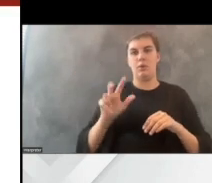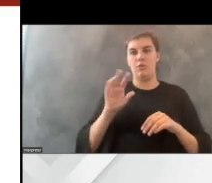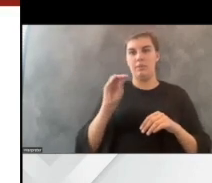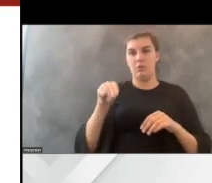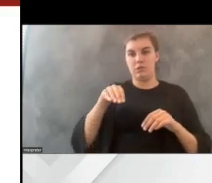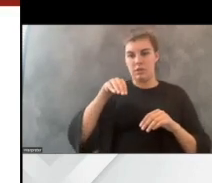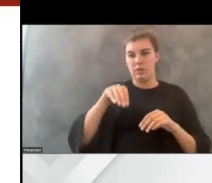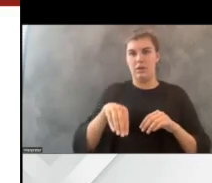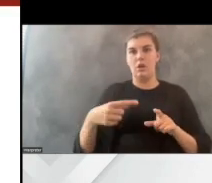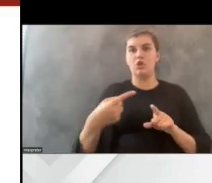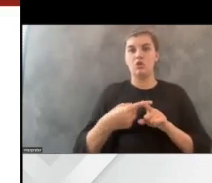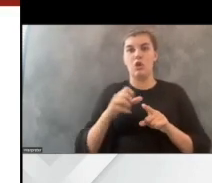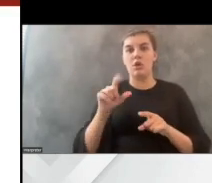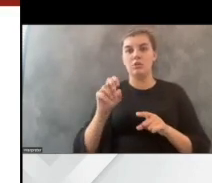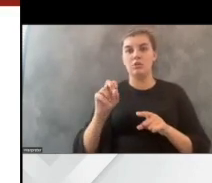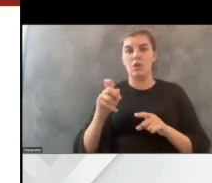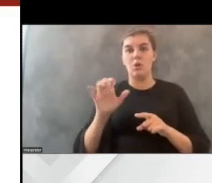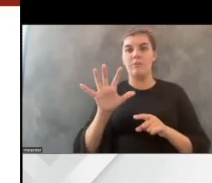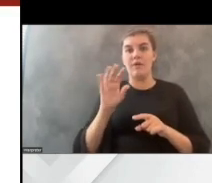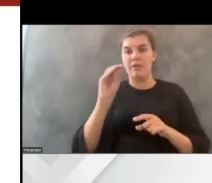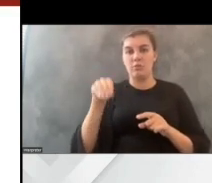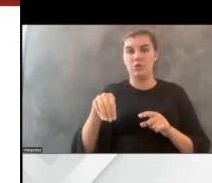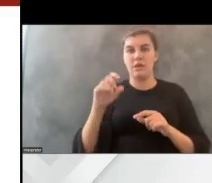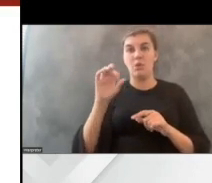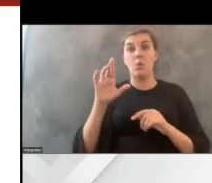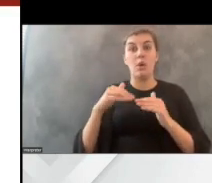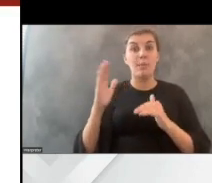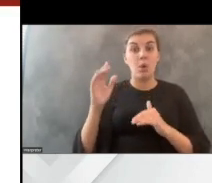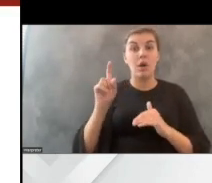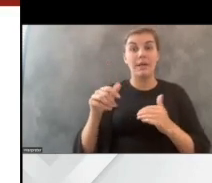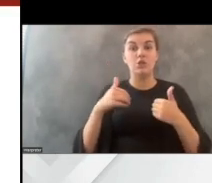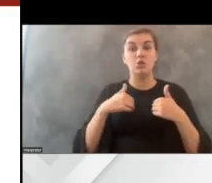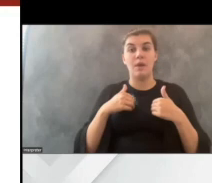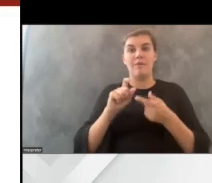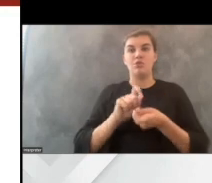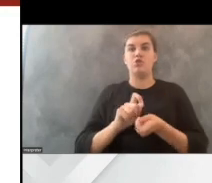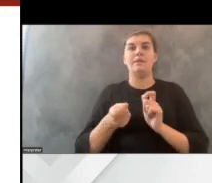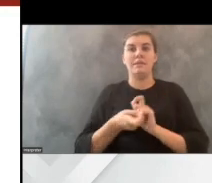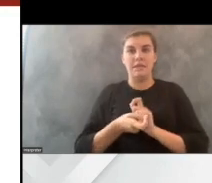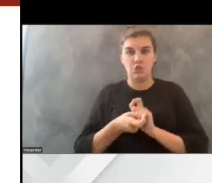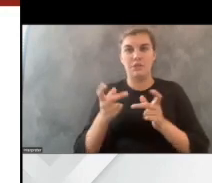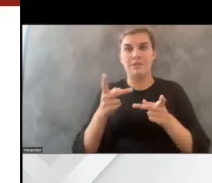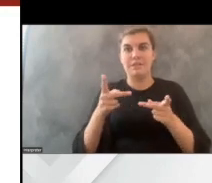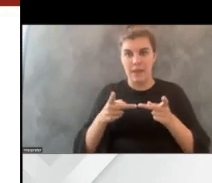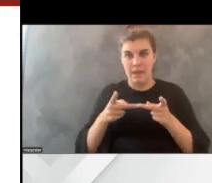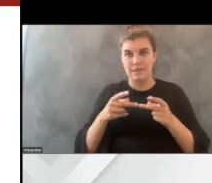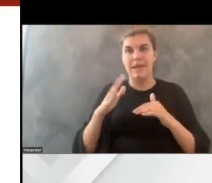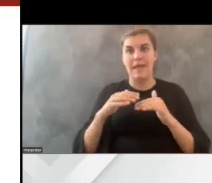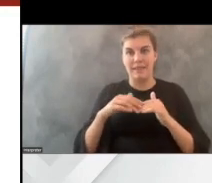use path, where that landing must be as wide as the shared use path.